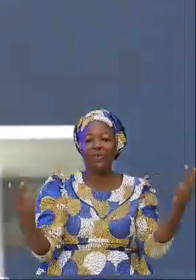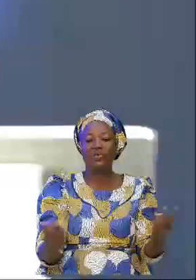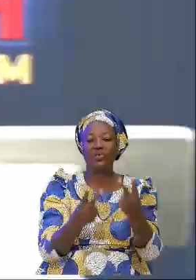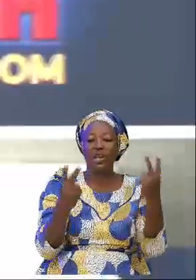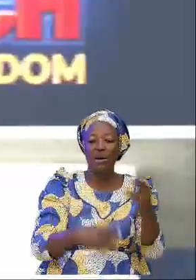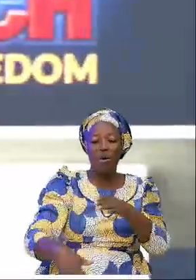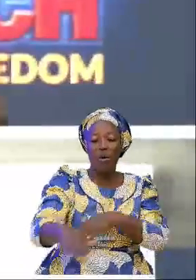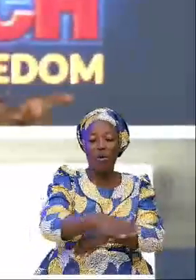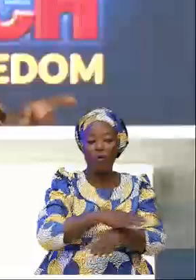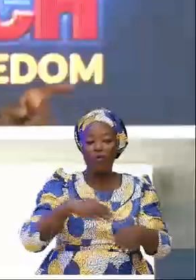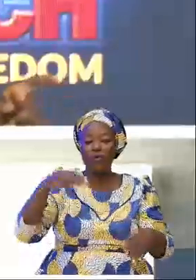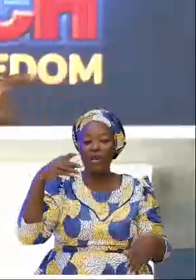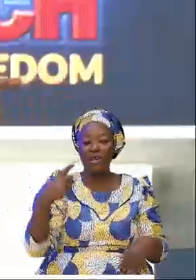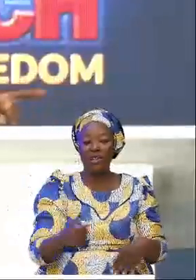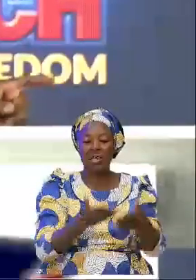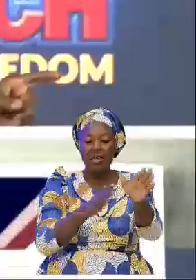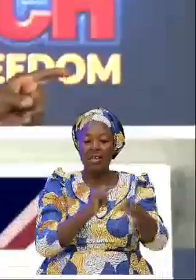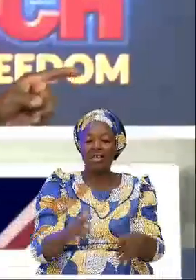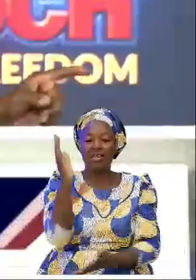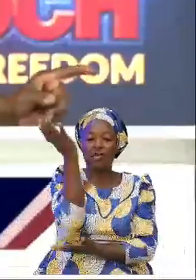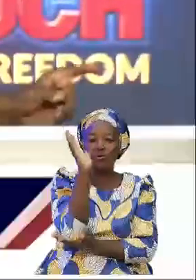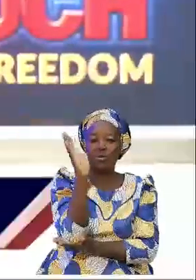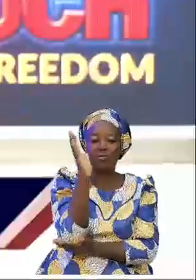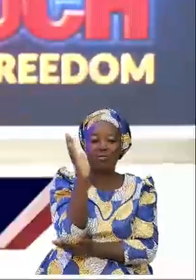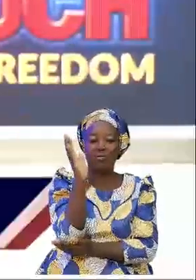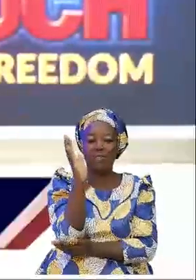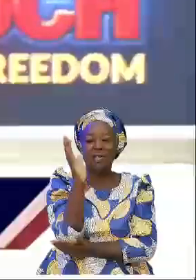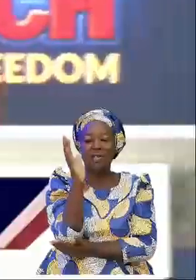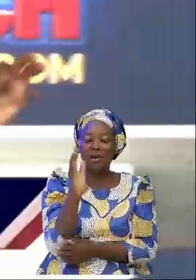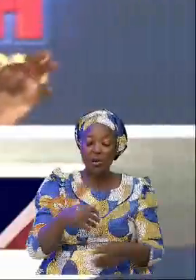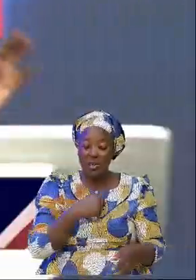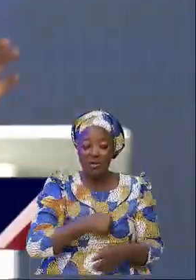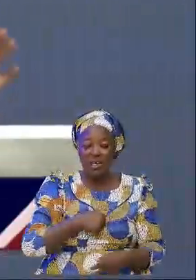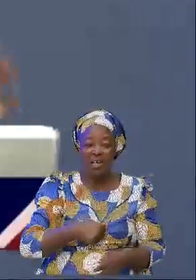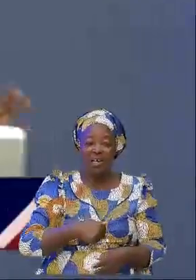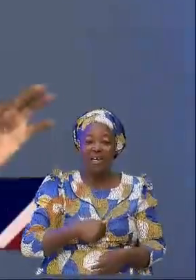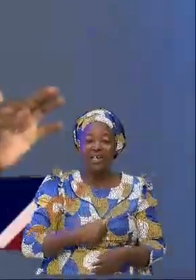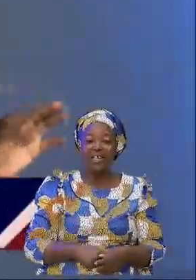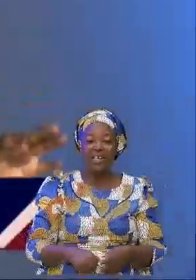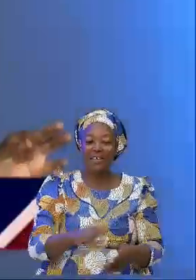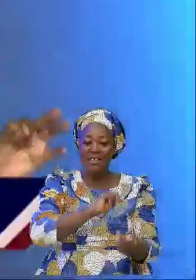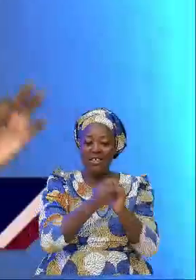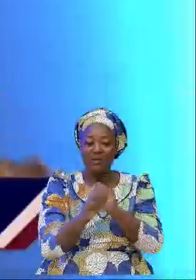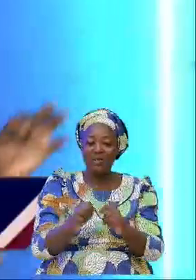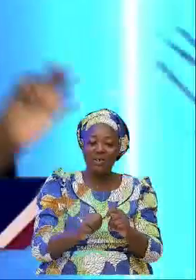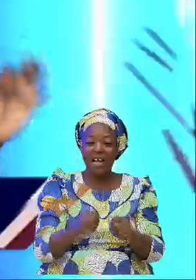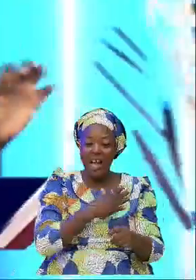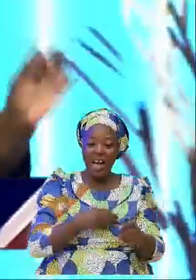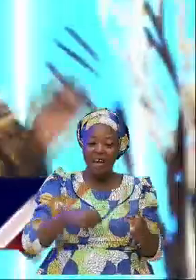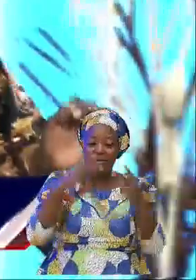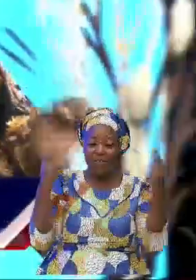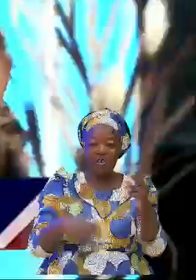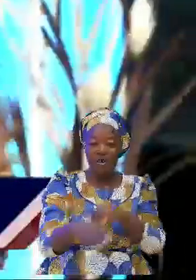one, transformation and victory over the deadly three. One, two, three. Over